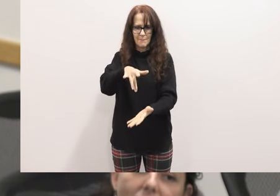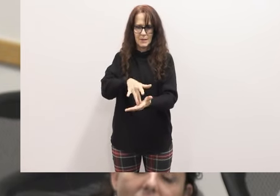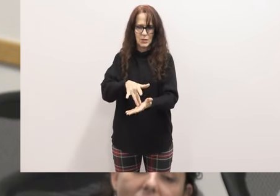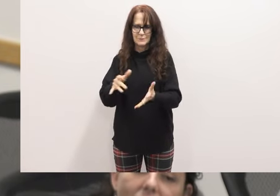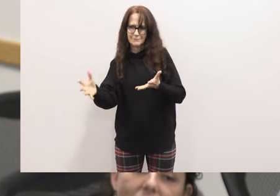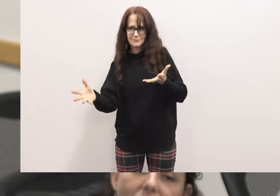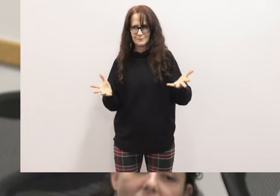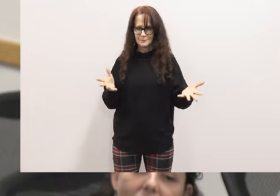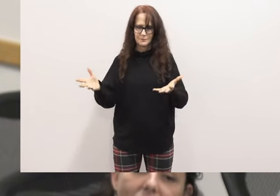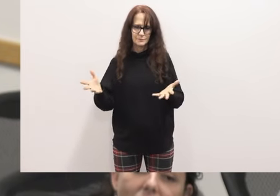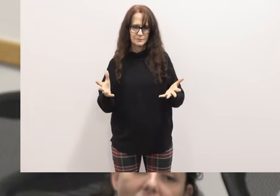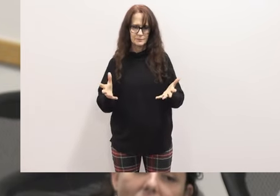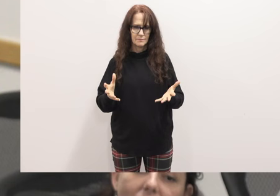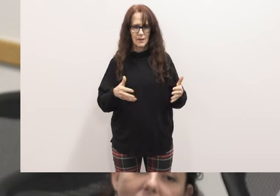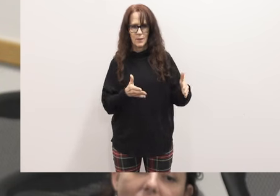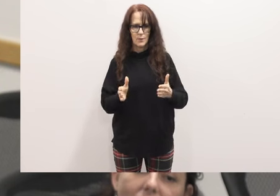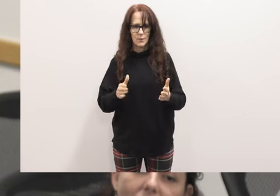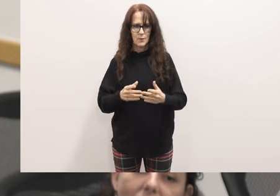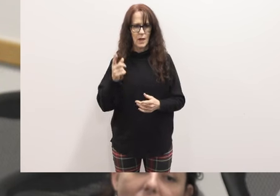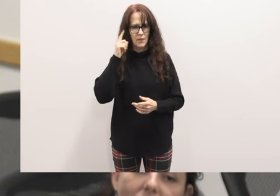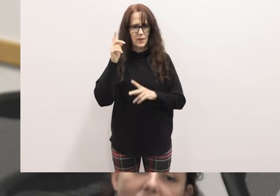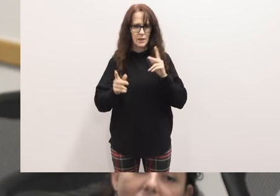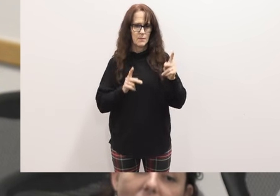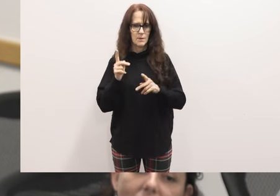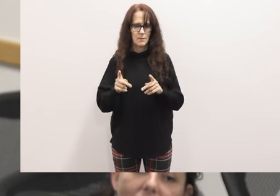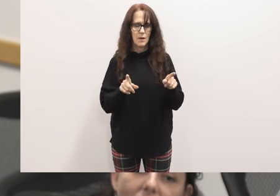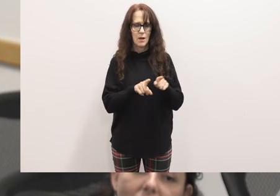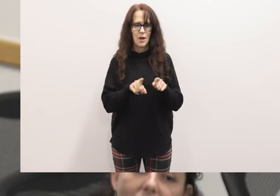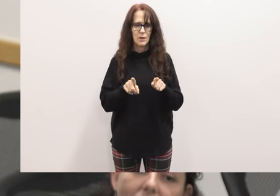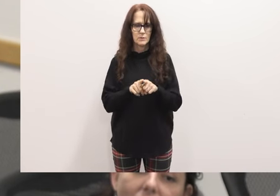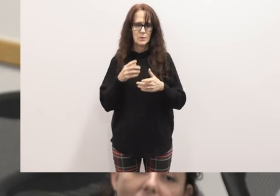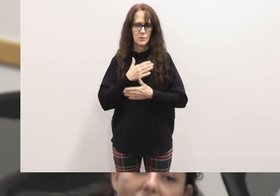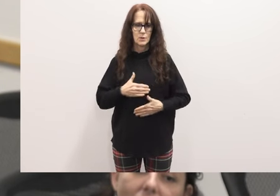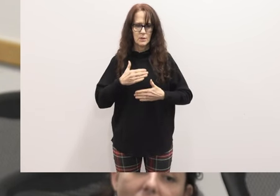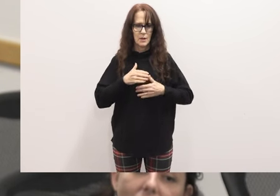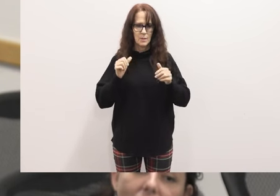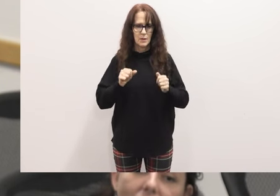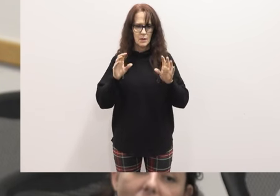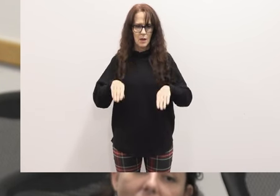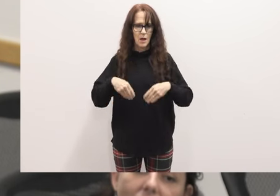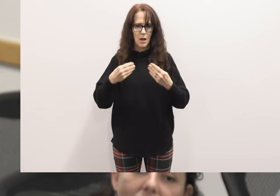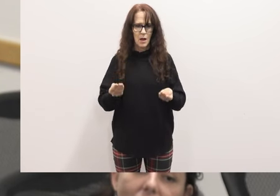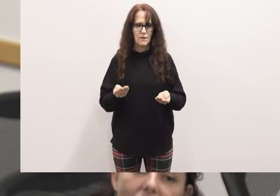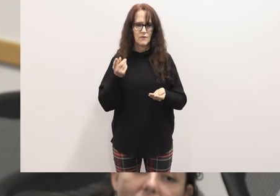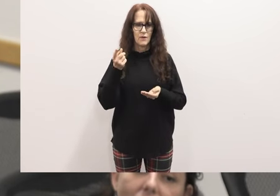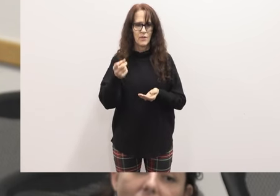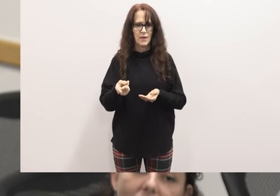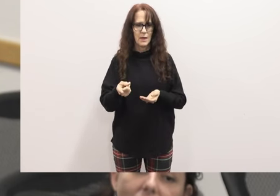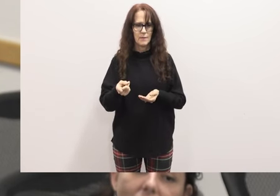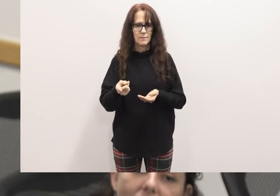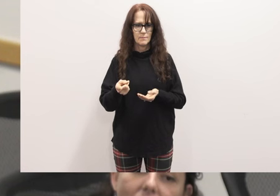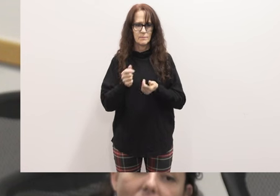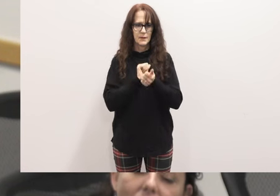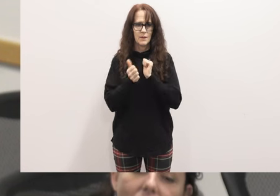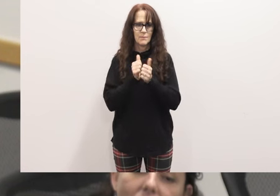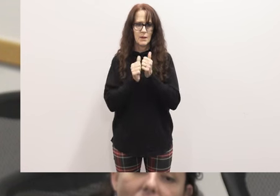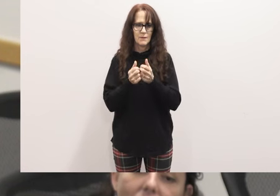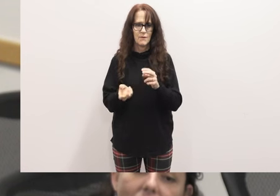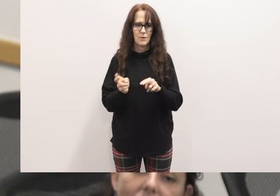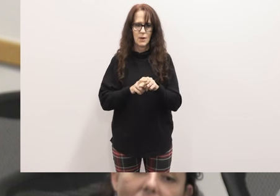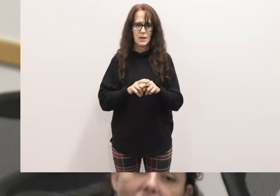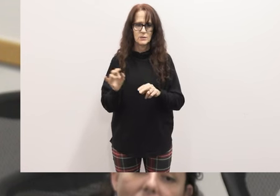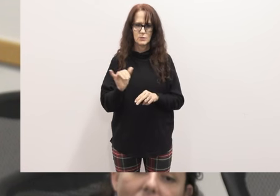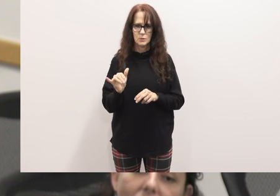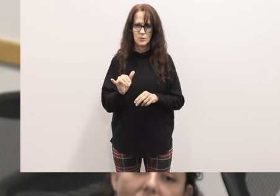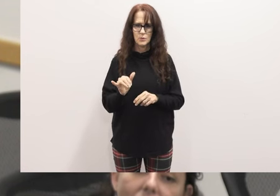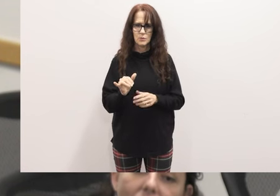and laying out that roadmap. And I think people were also appreciative of our ability to offer them a competitive raise as well. I